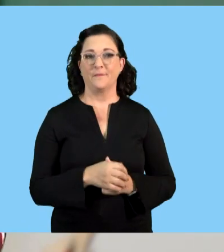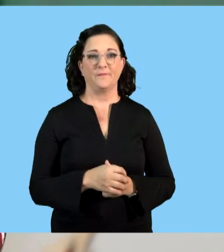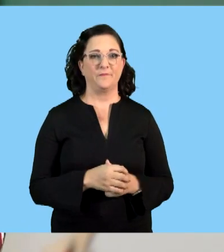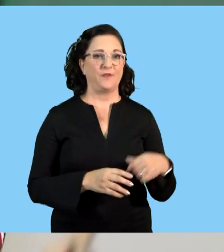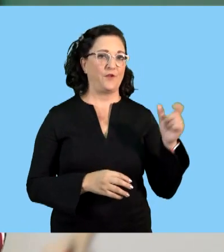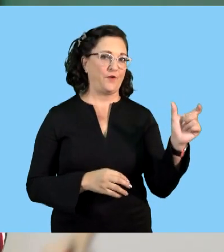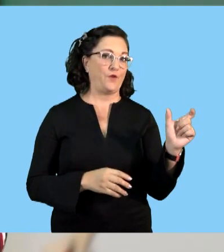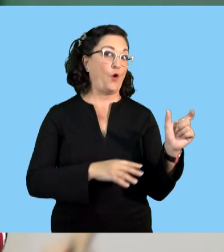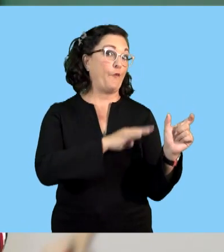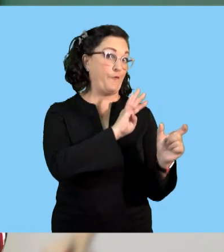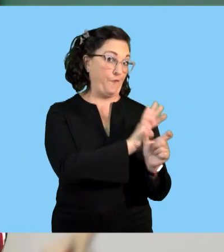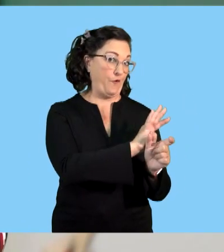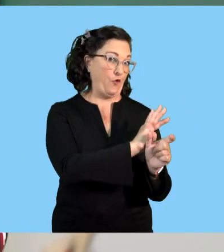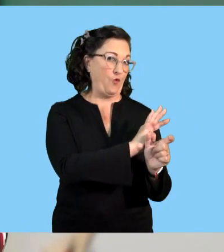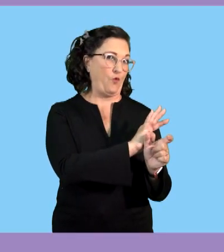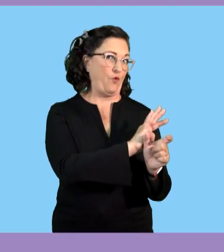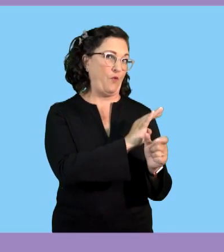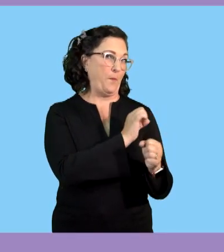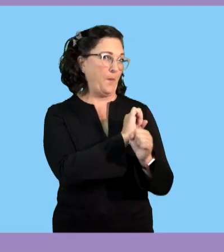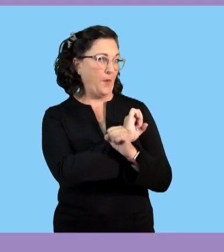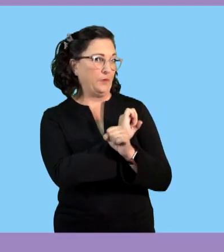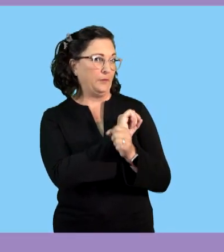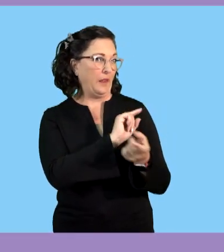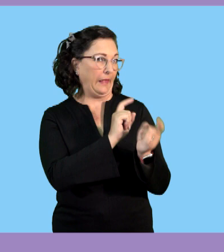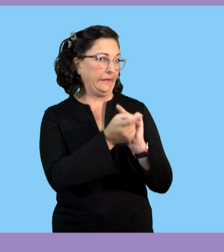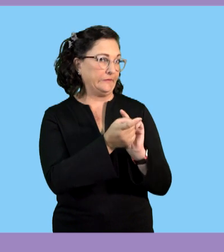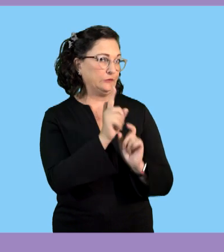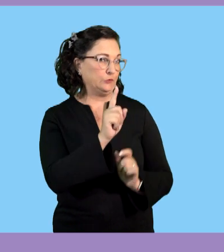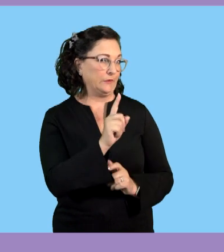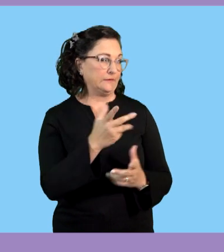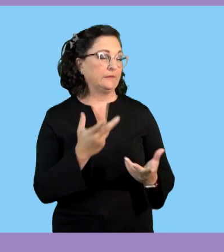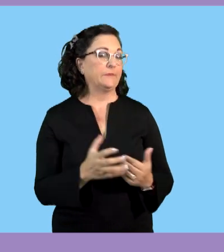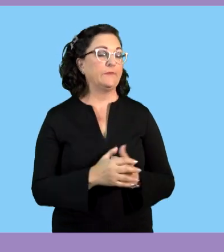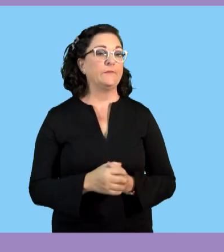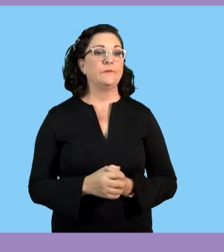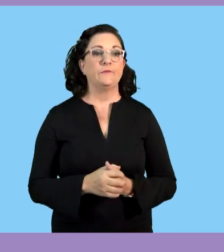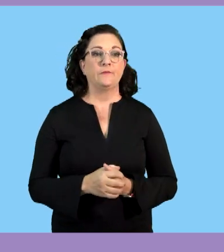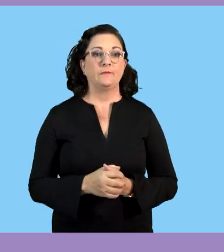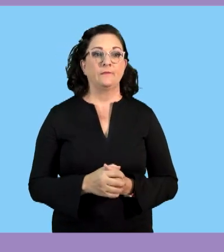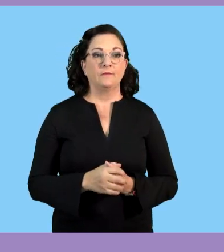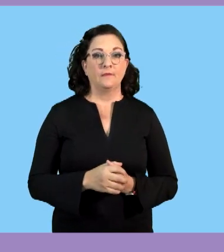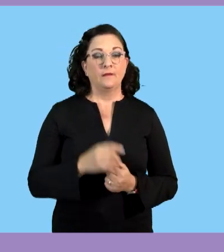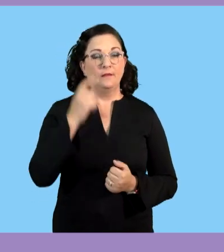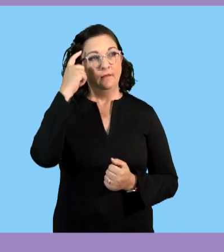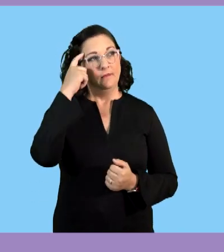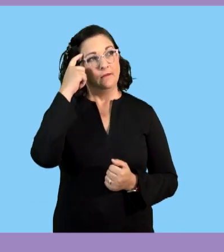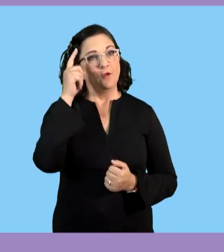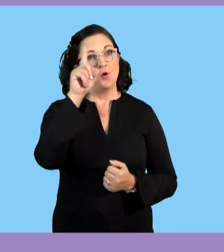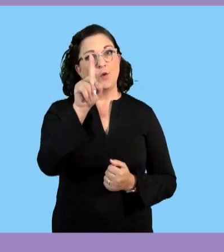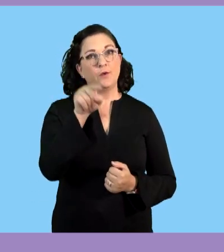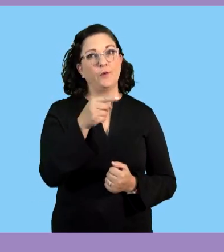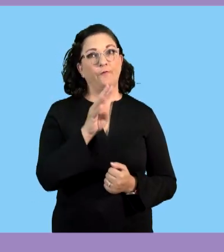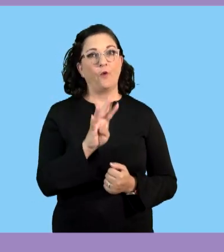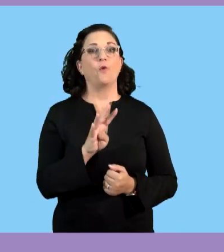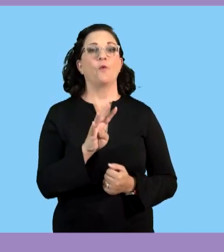there. The first number is 4 again. What could be the multiplicative inverse of 4? Now, if we multiply 4